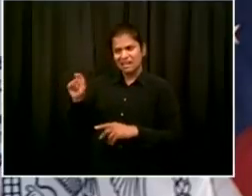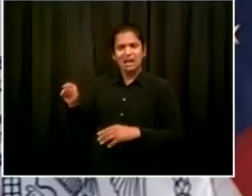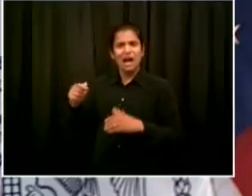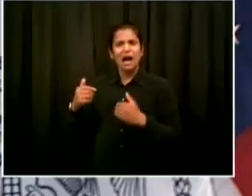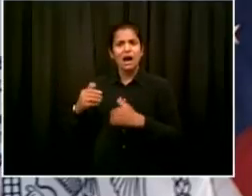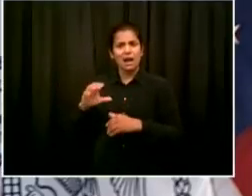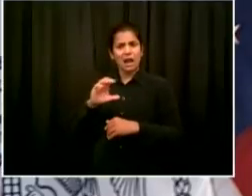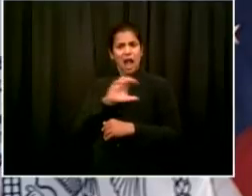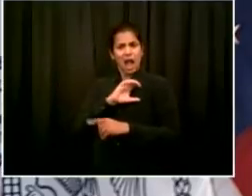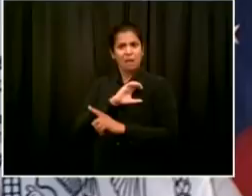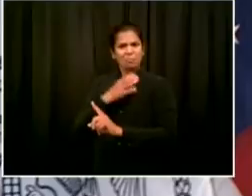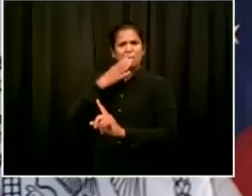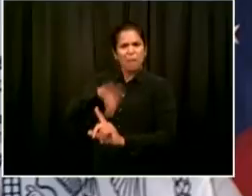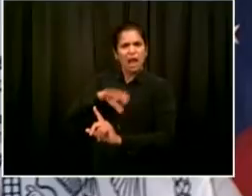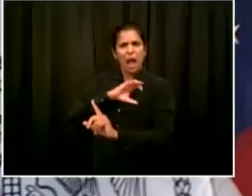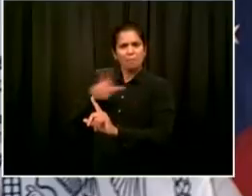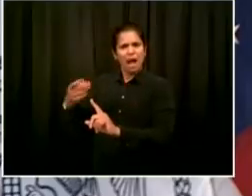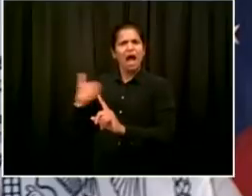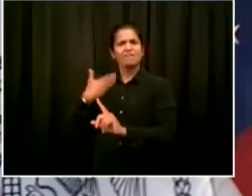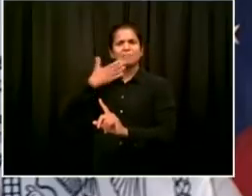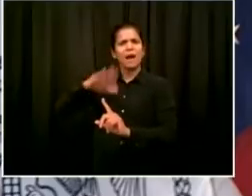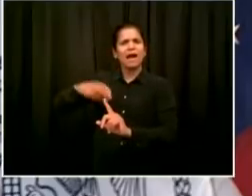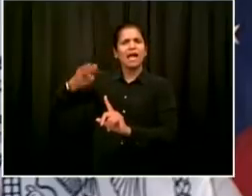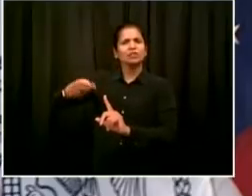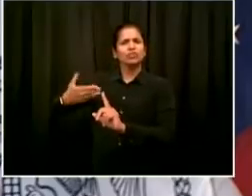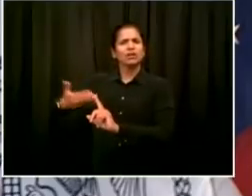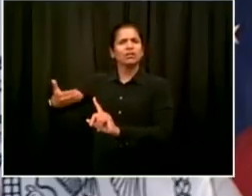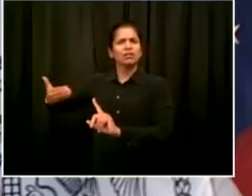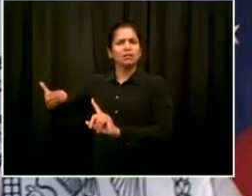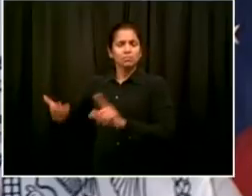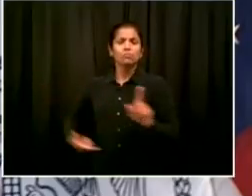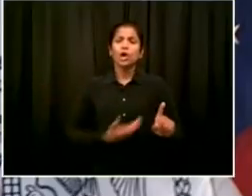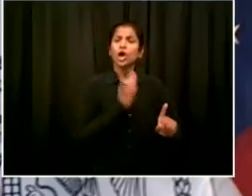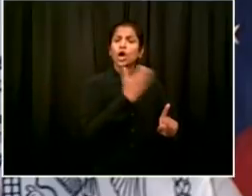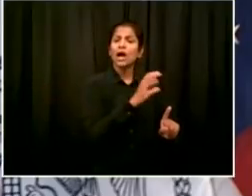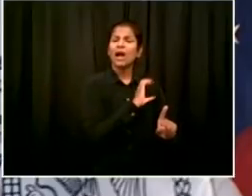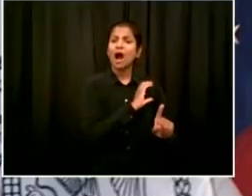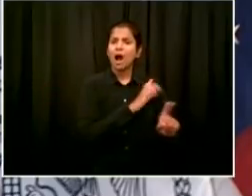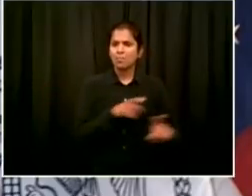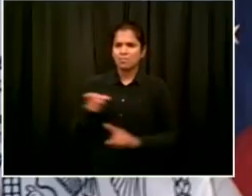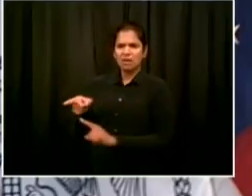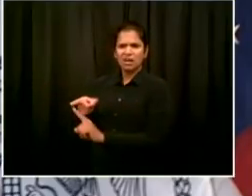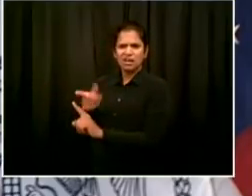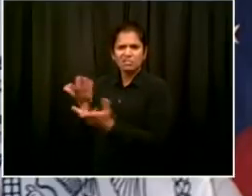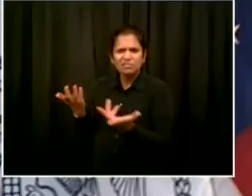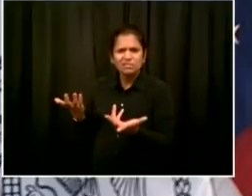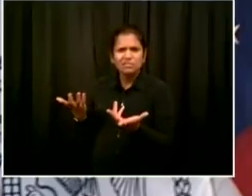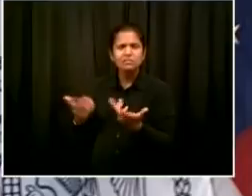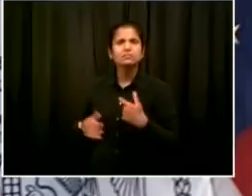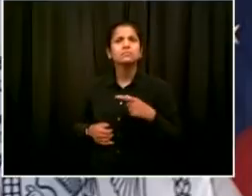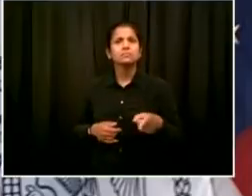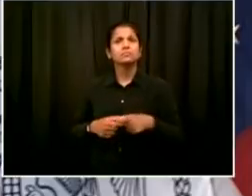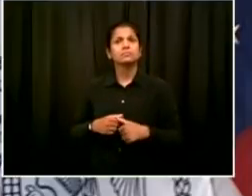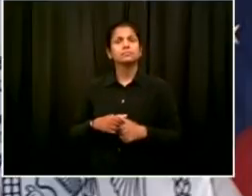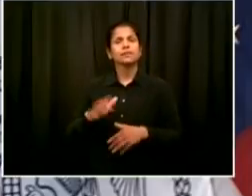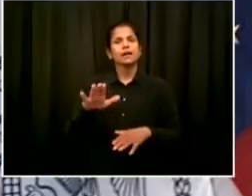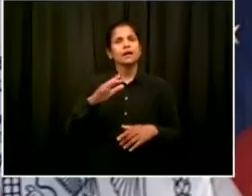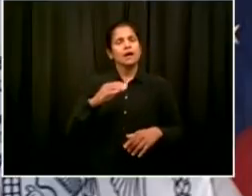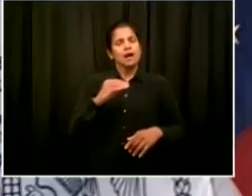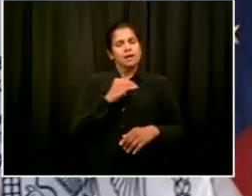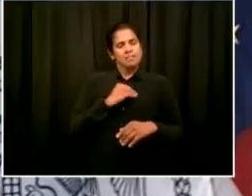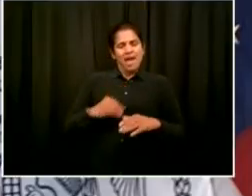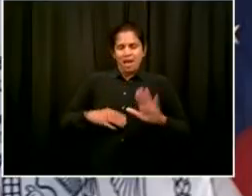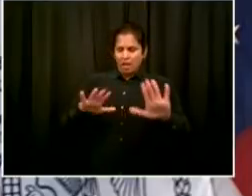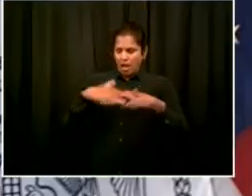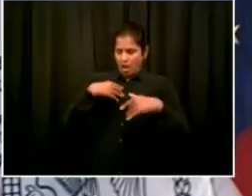more complex than that. I think that, first of all, we want that transparency, and I, for years, called for the legislature to give us the